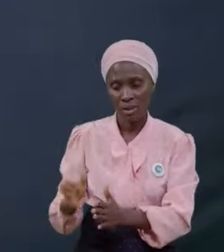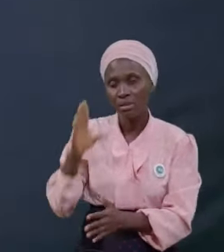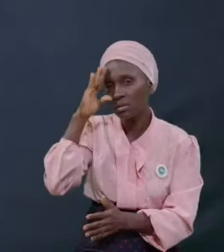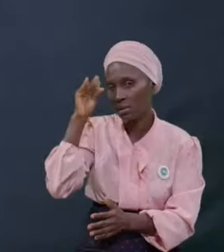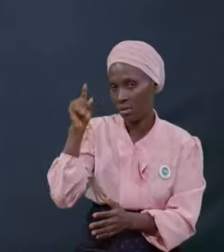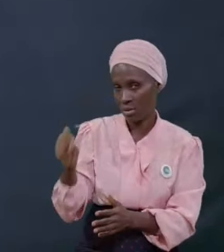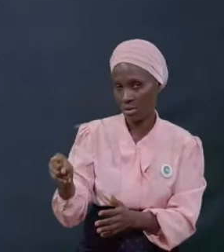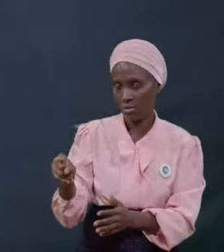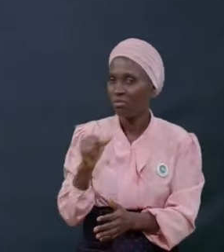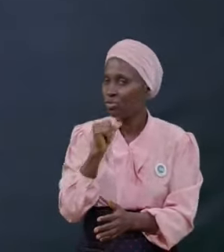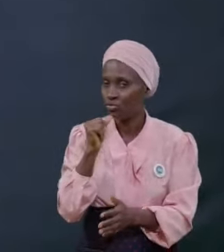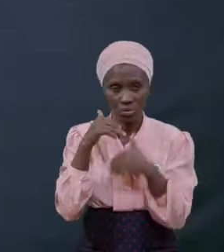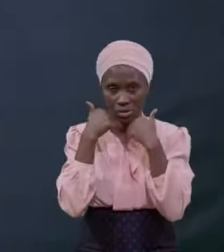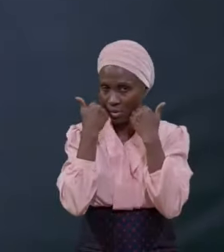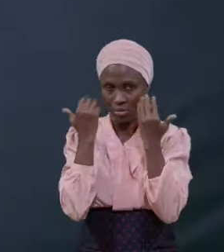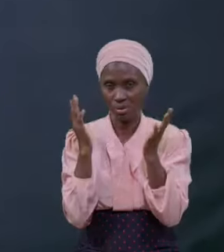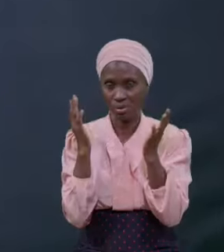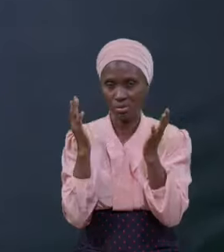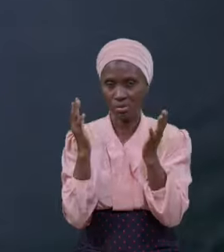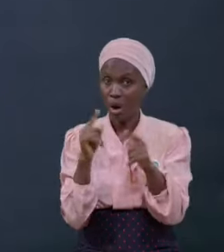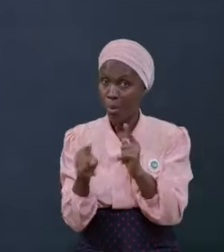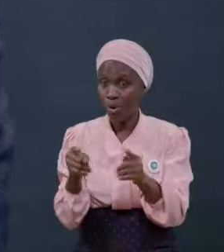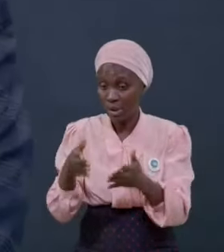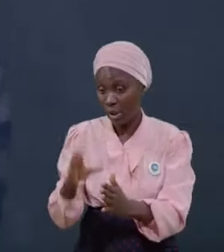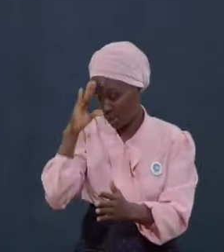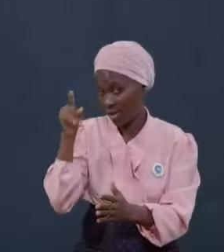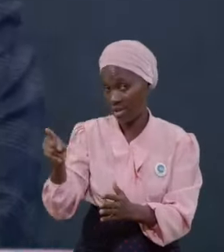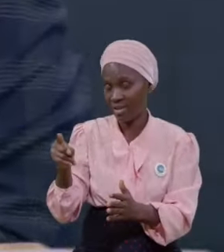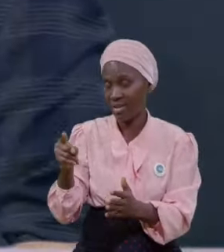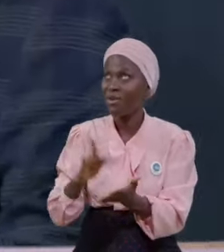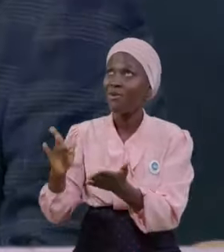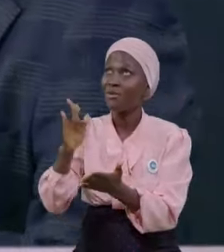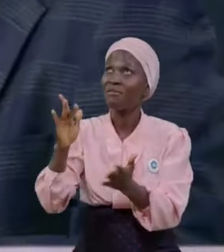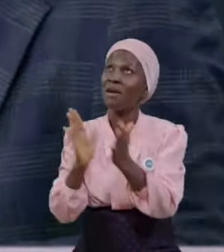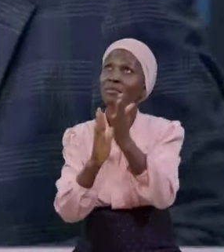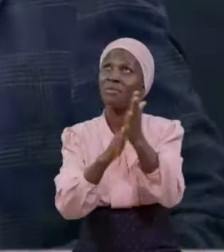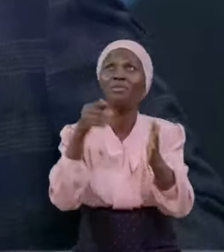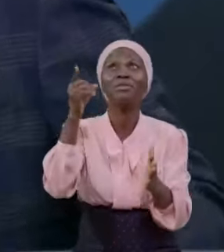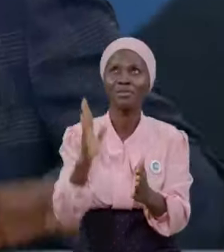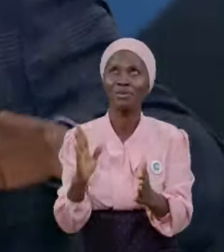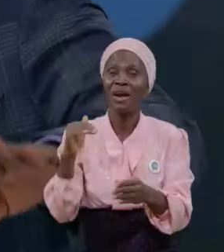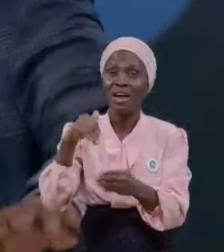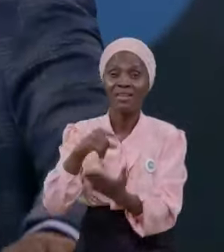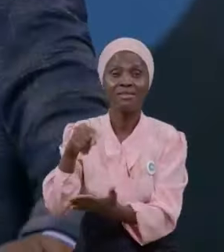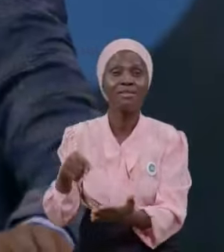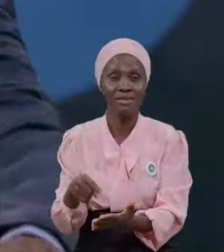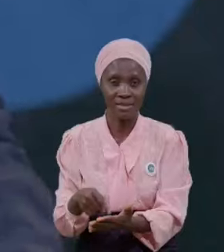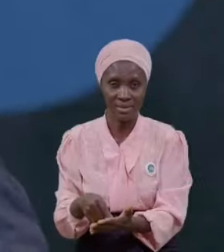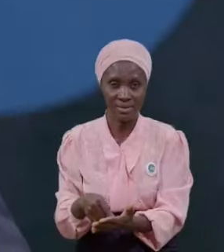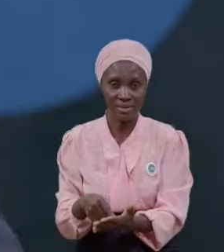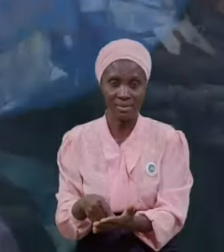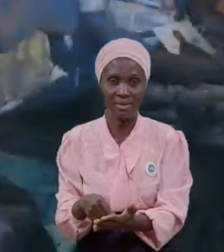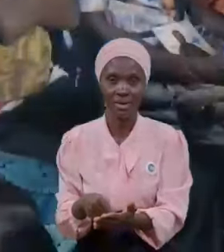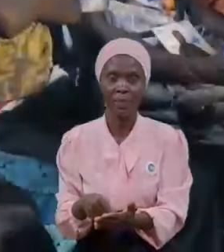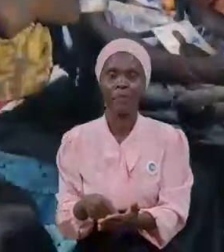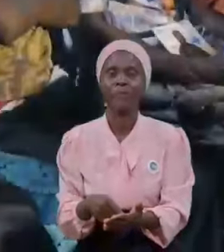but let him glorify God in this behalf. You will glorify